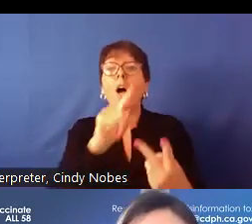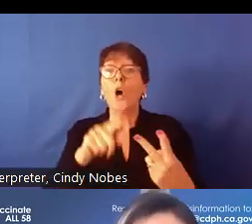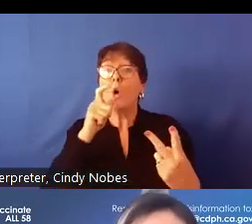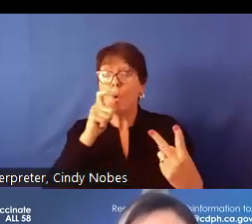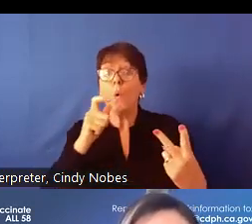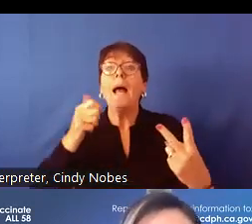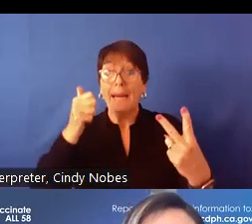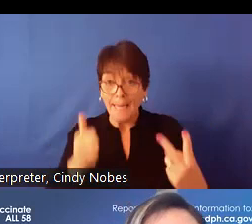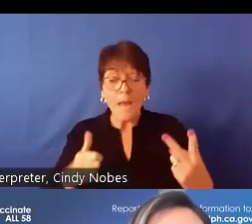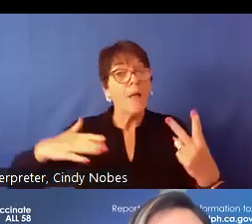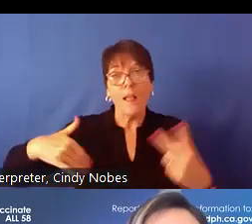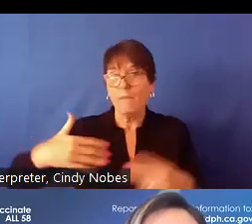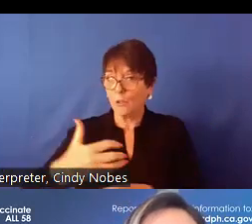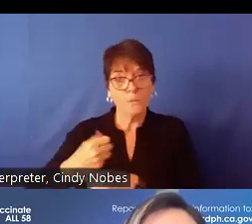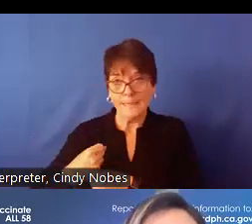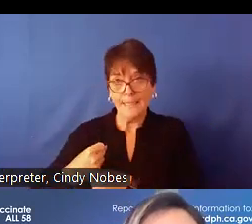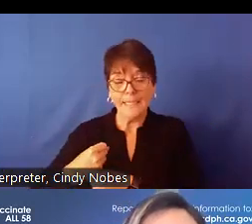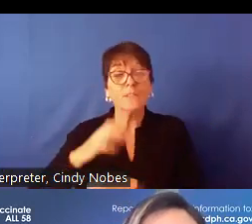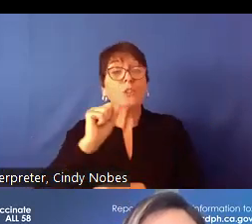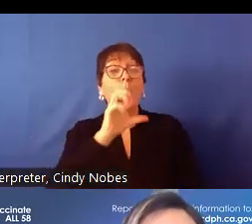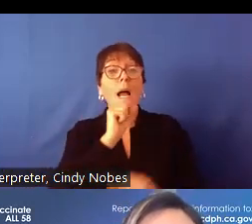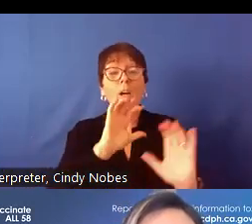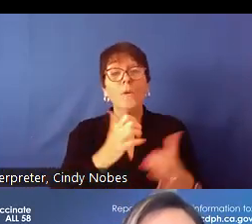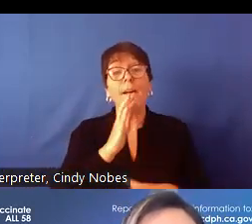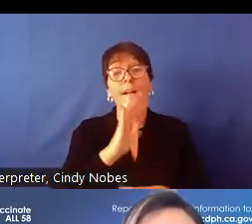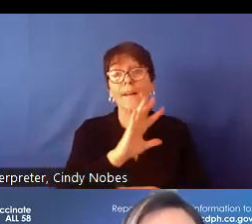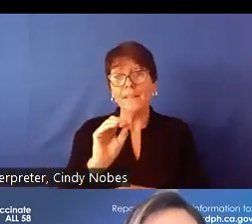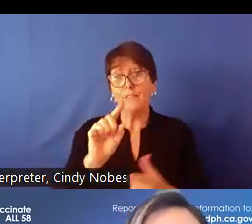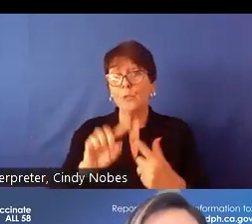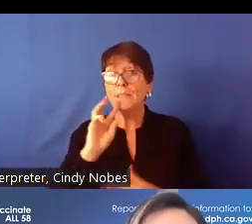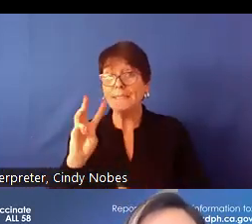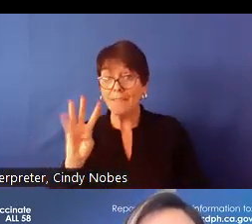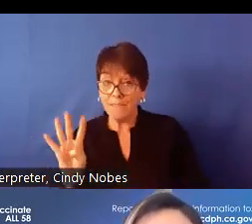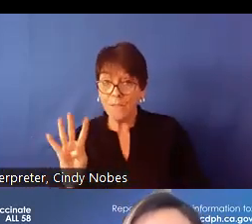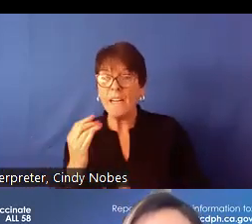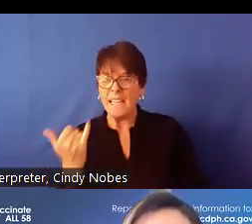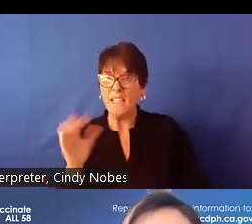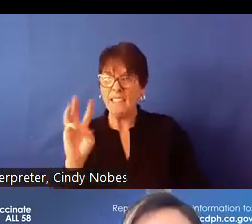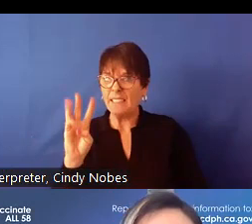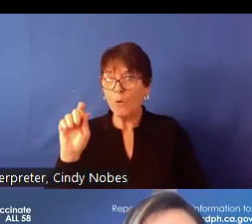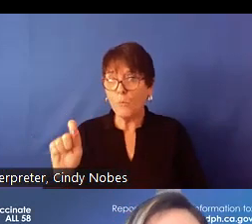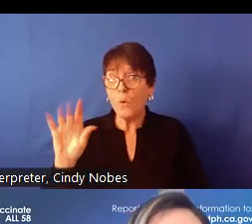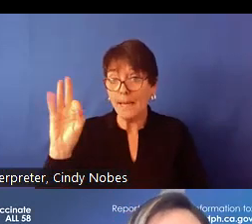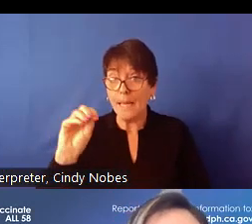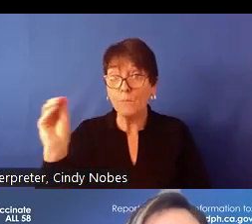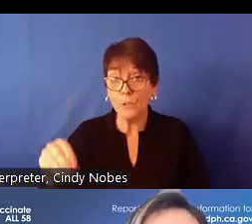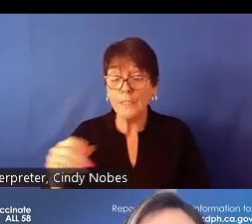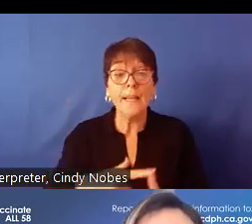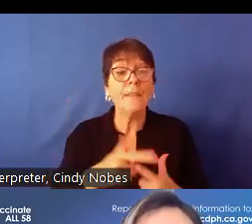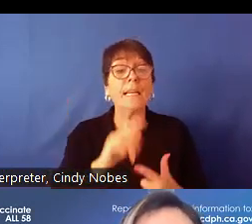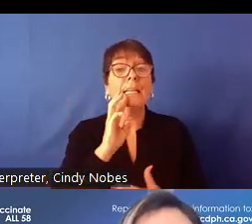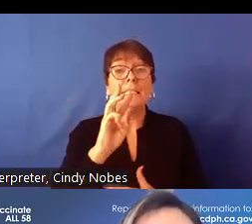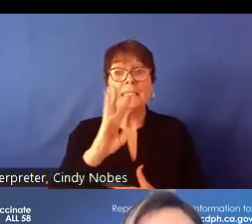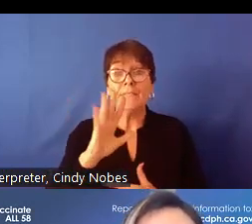have not received a booster. So for age group 50 to 64, we're at 64.9%, and 65